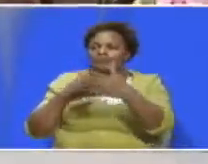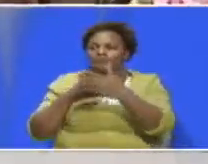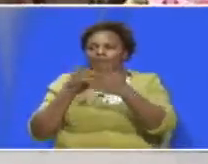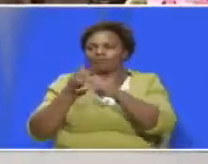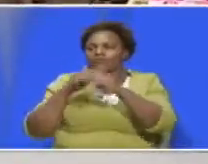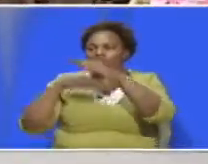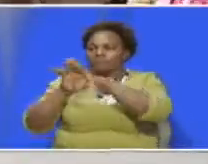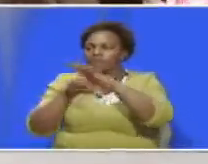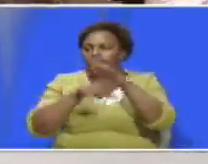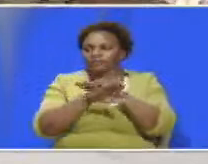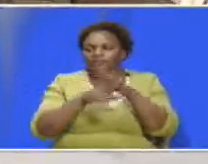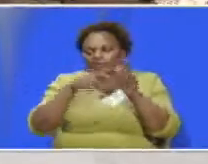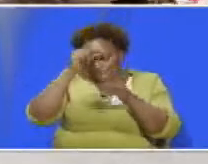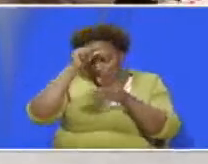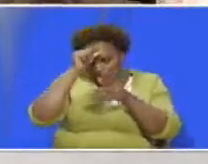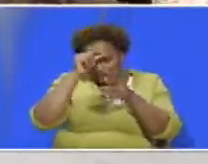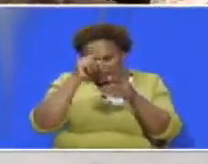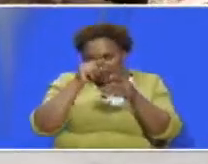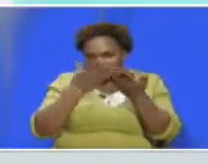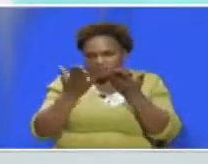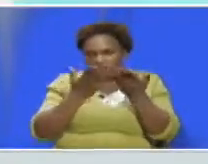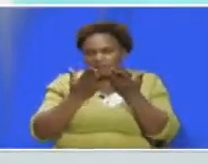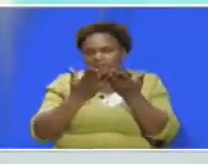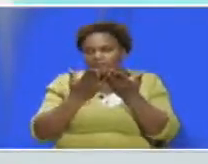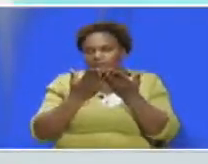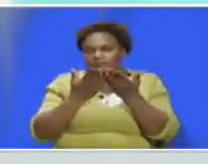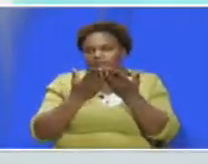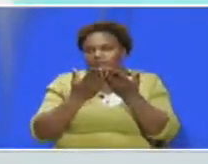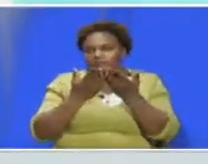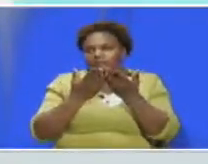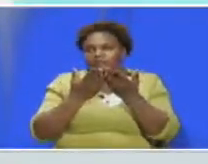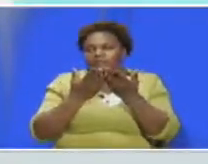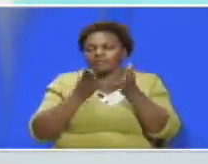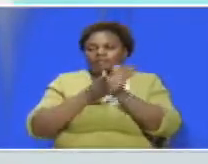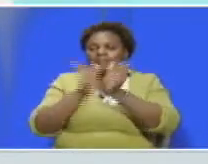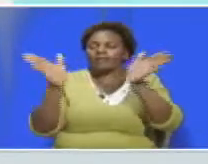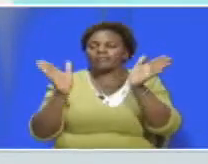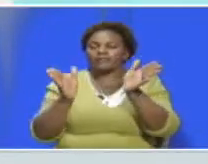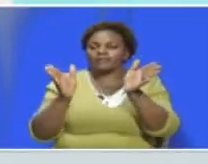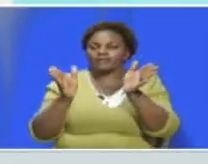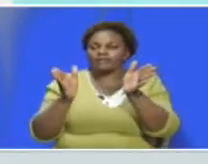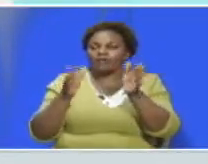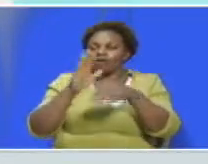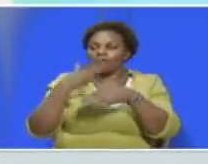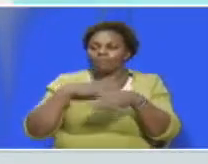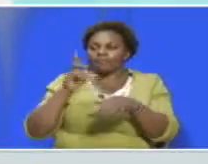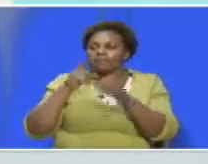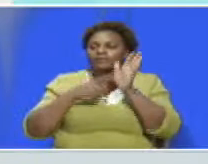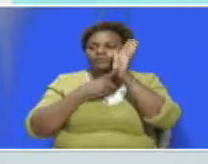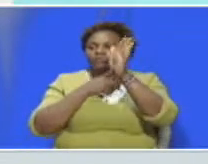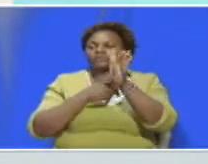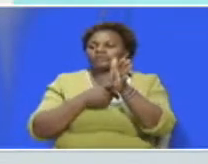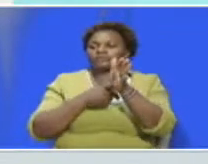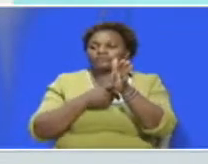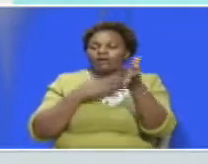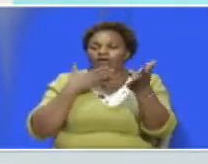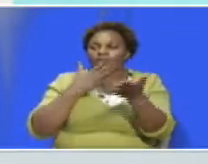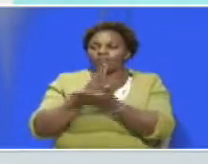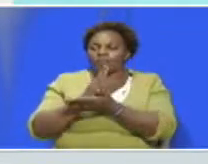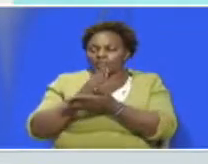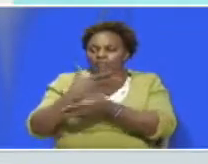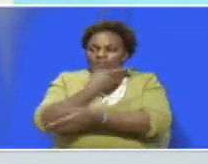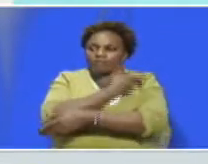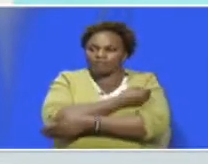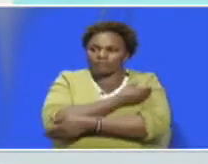accessing in-government services, among other services. In public places, all persons must show proof of vaccination